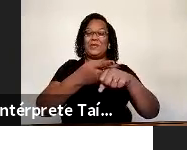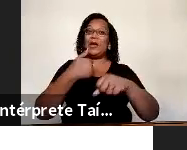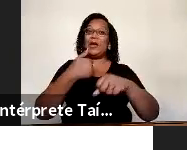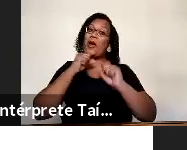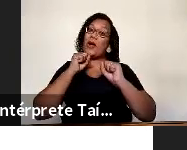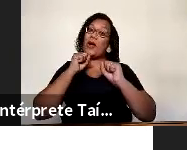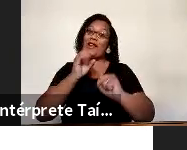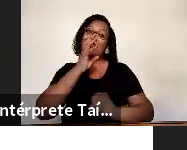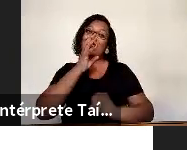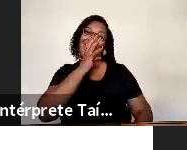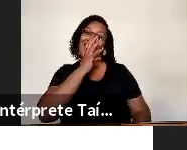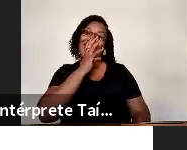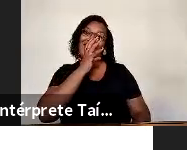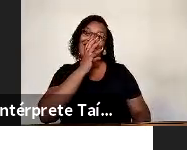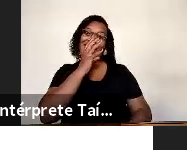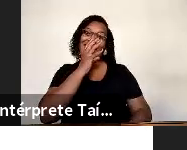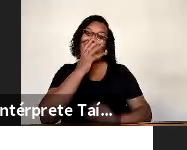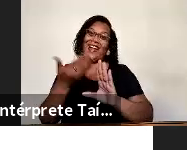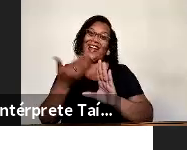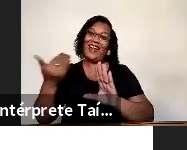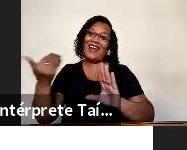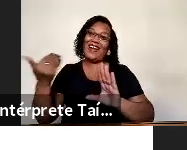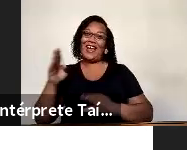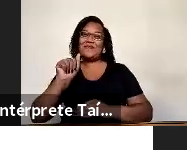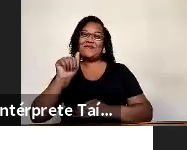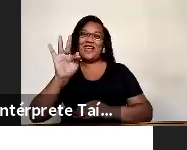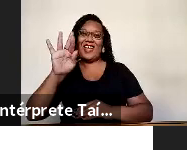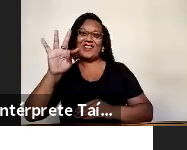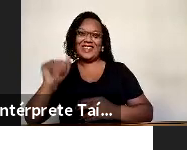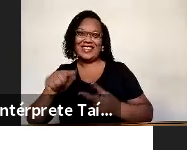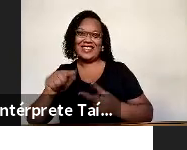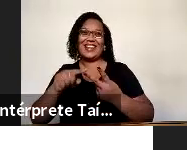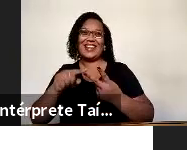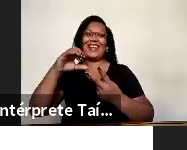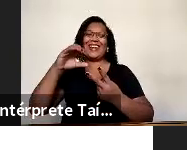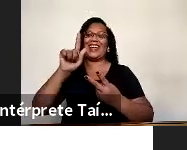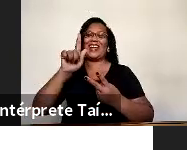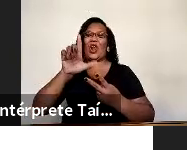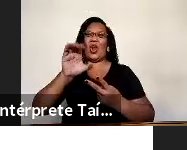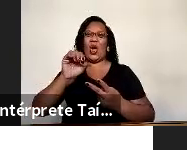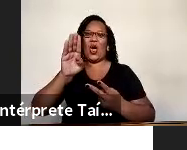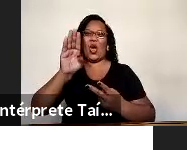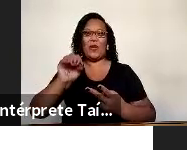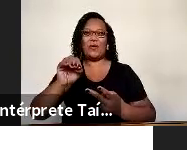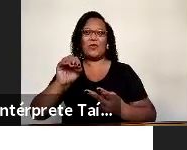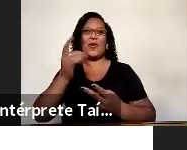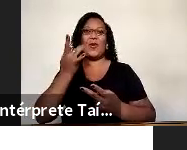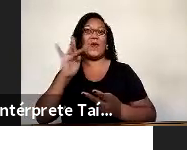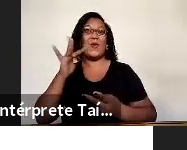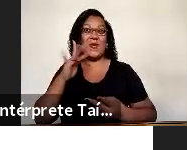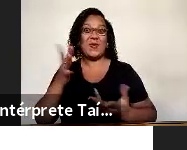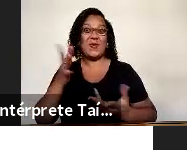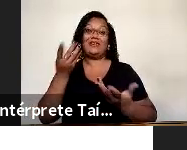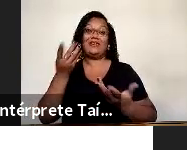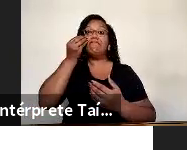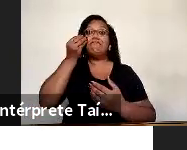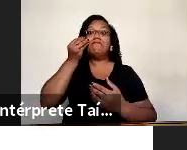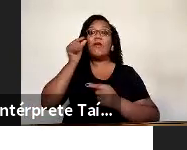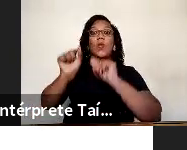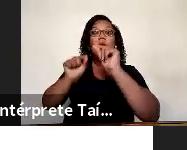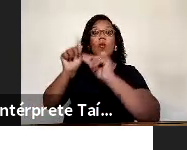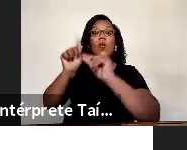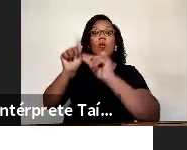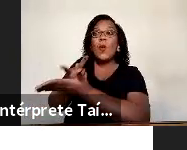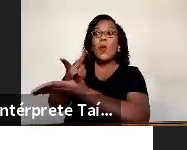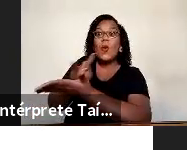Golden Globes. And of course, there are lots of betting going on. You know, there are, you know, people who say, well, if you win the Golden Globes and the BAFTA,